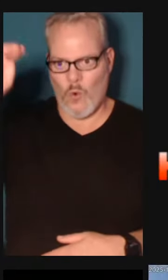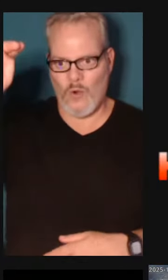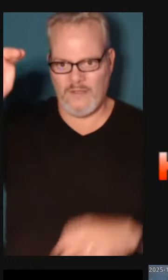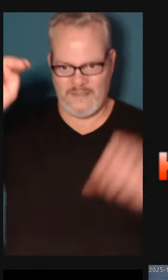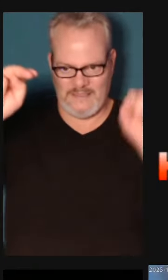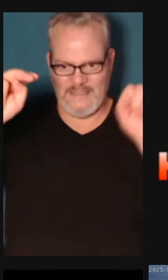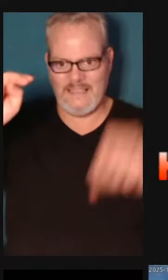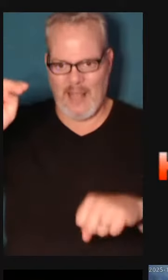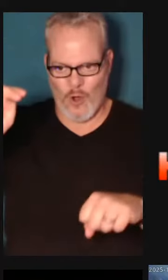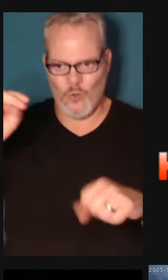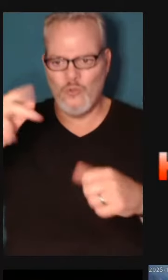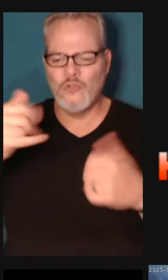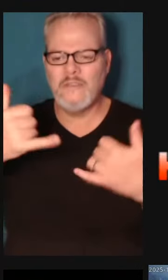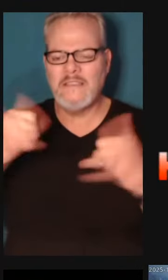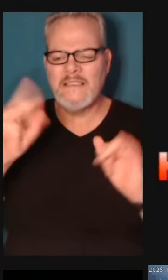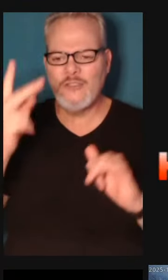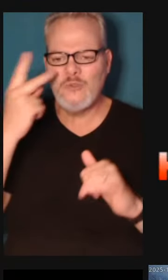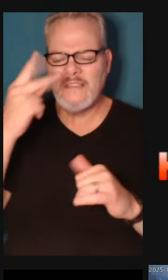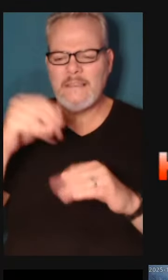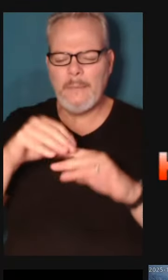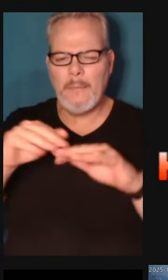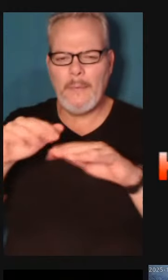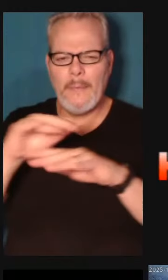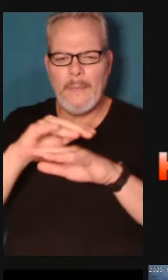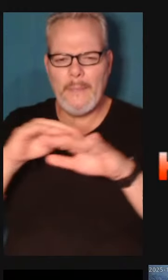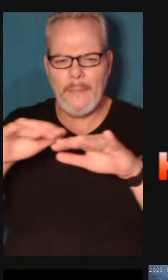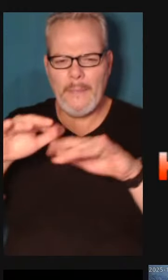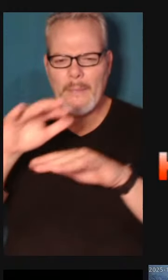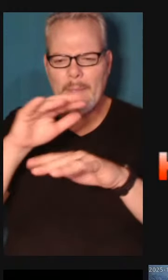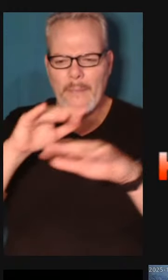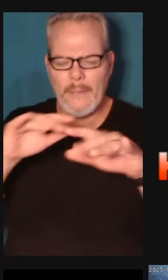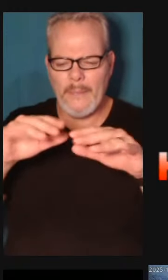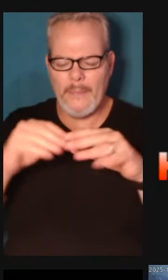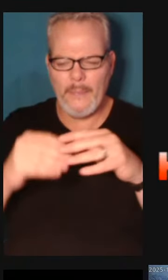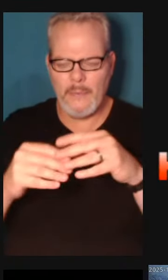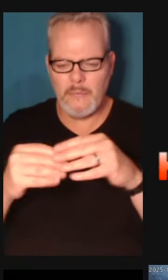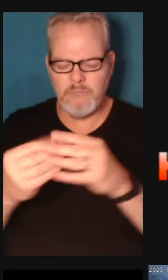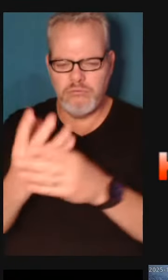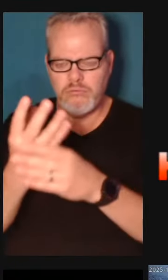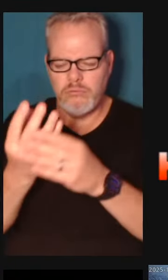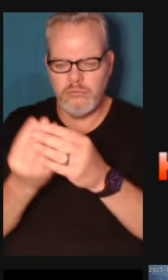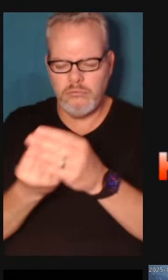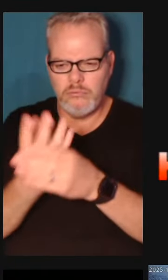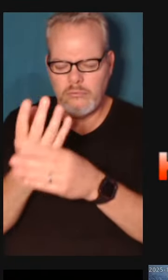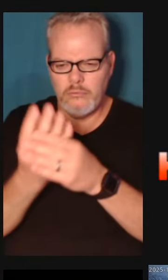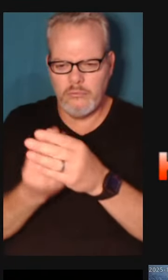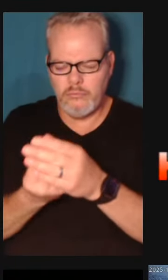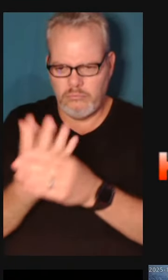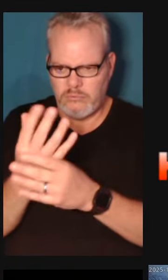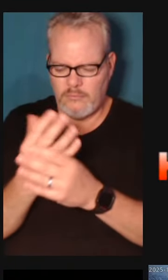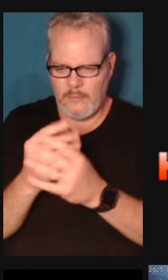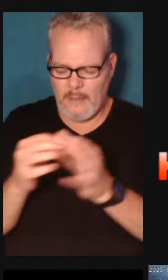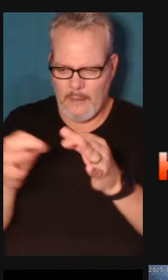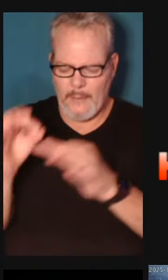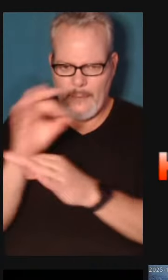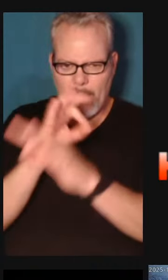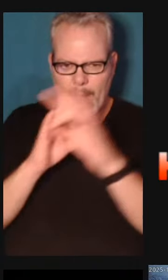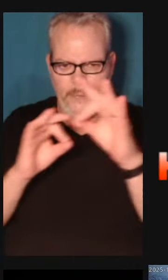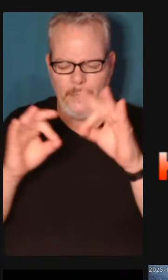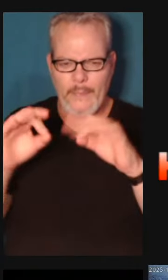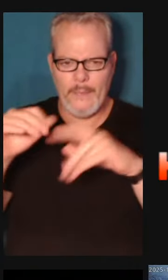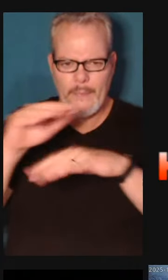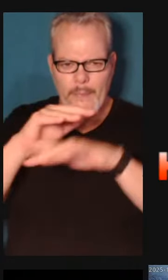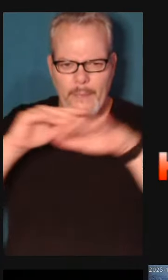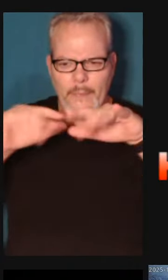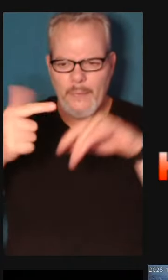a little bit of spatter, strong glow there. Lots of gas obviously coming out. Look at all that sulfur building up on